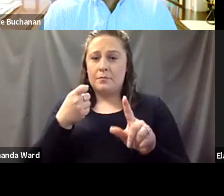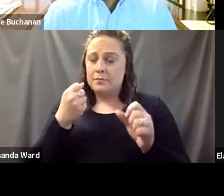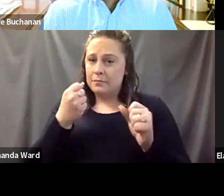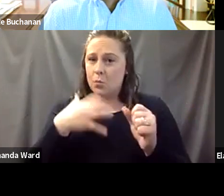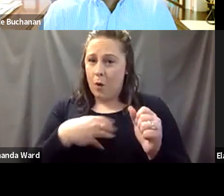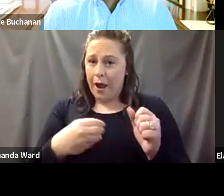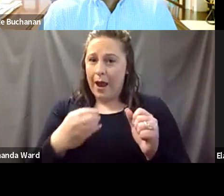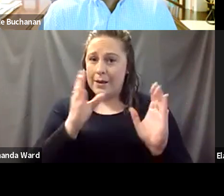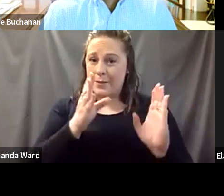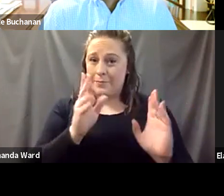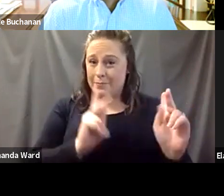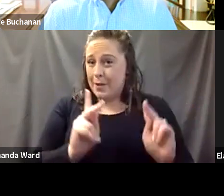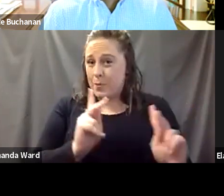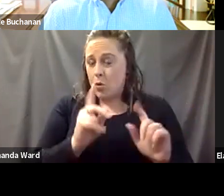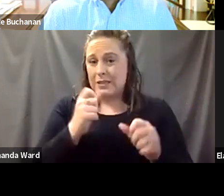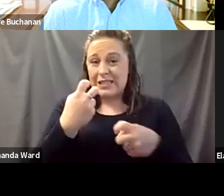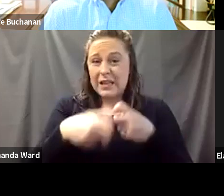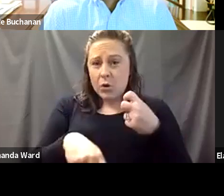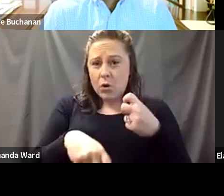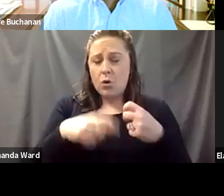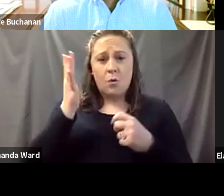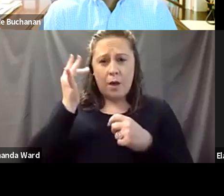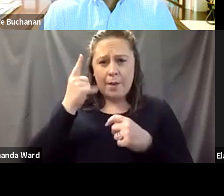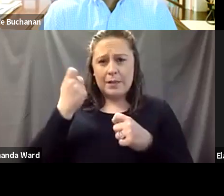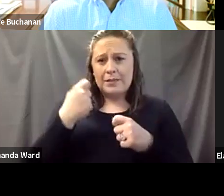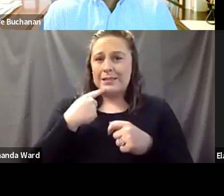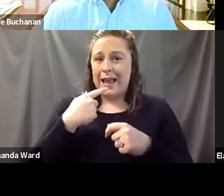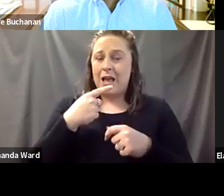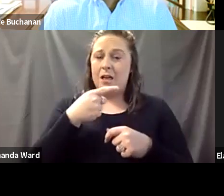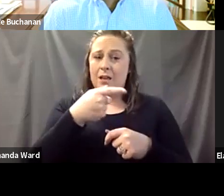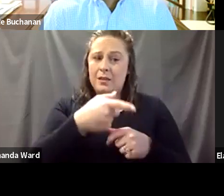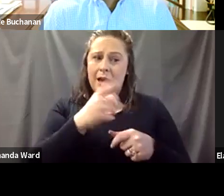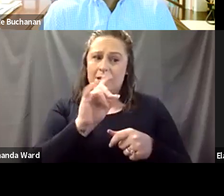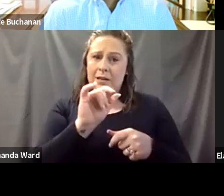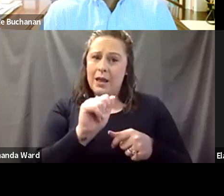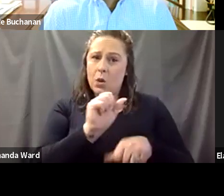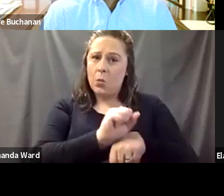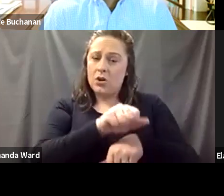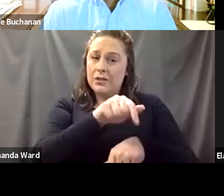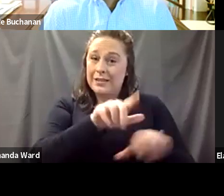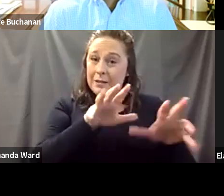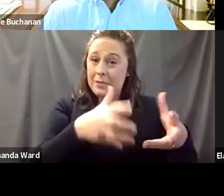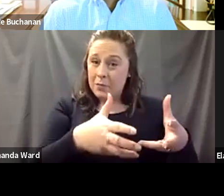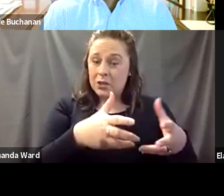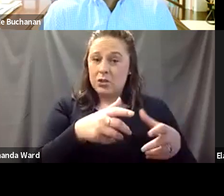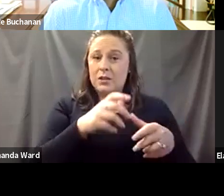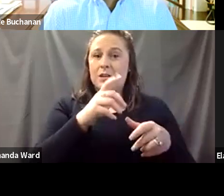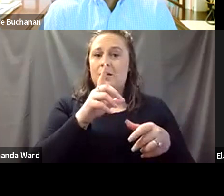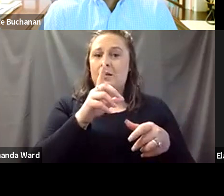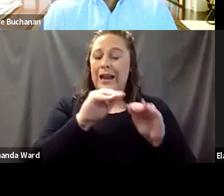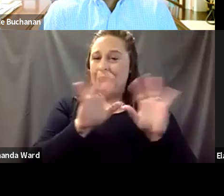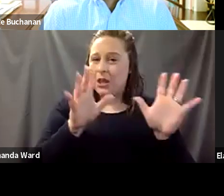it's really difficult, number one, to always say, well, that data that worked in this population clearly translates over for what we need to think about in